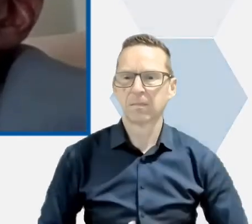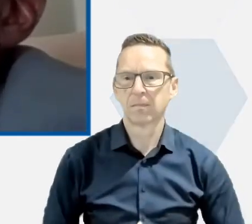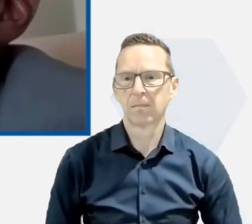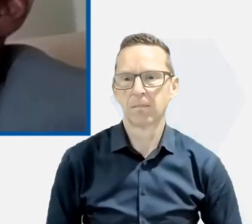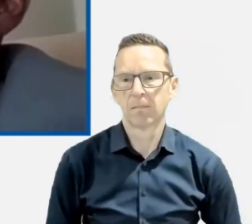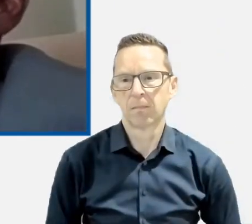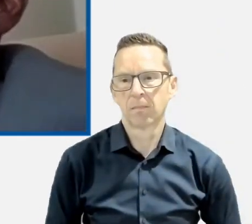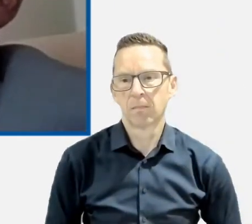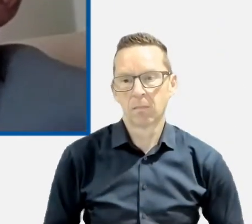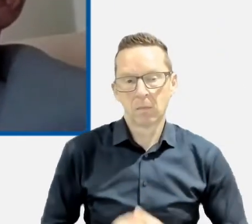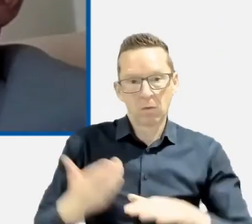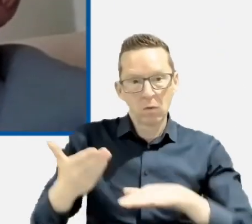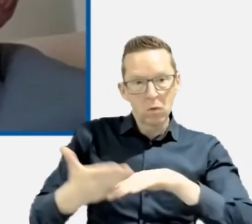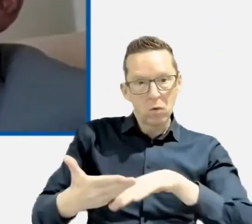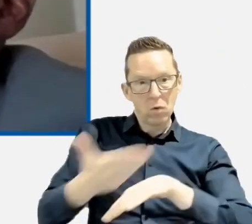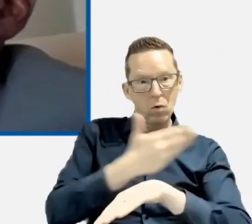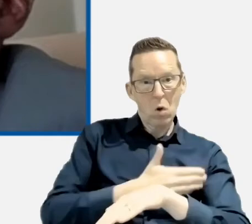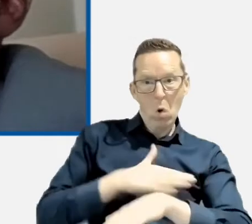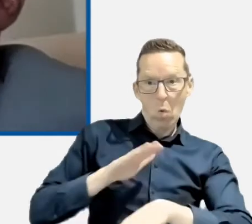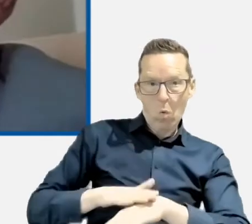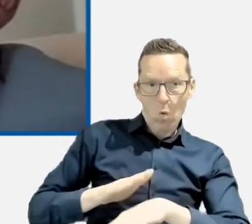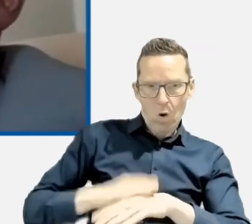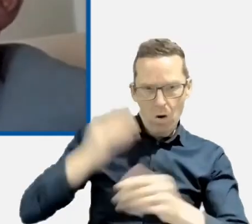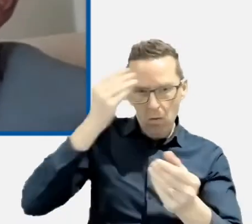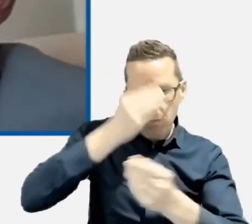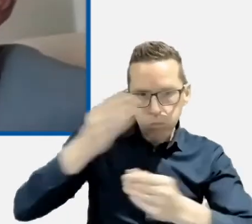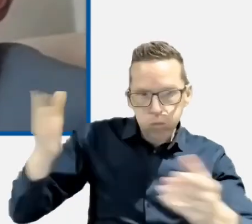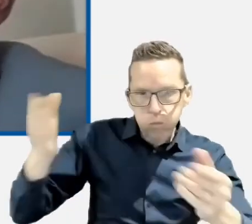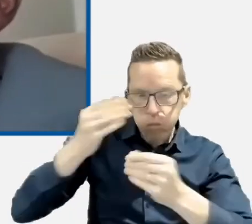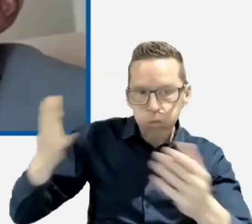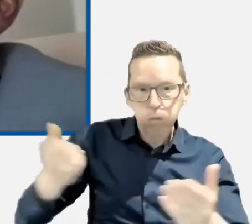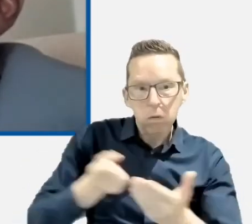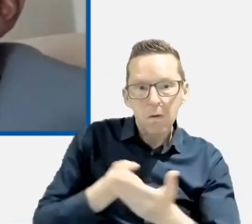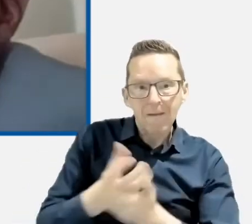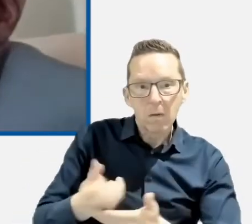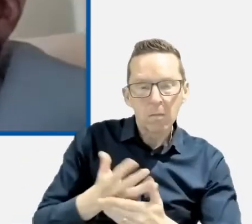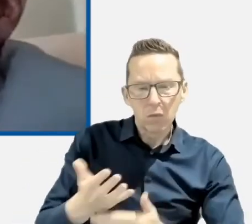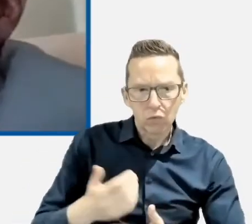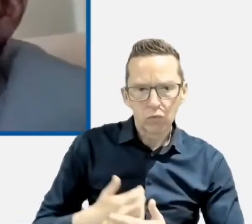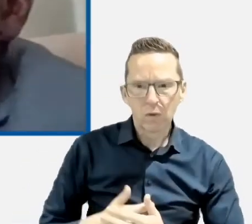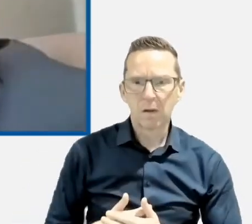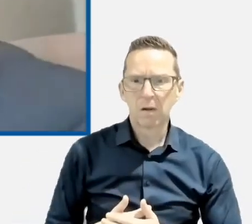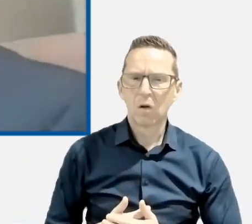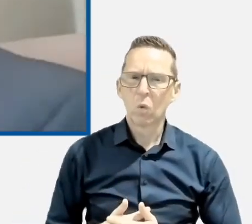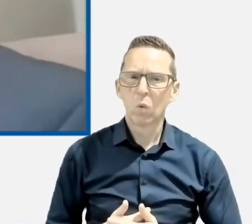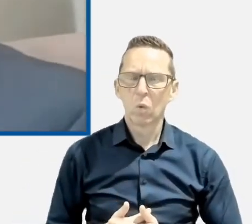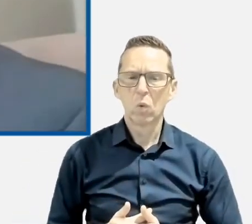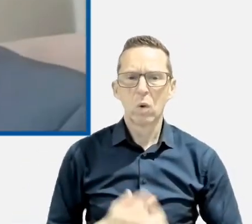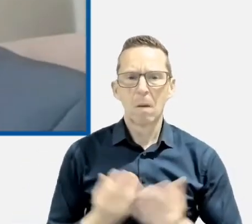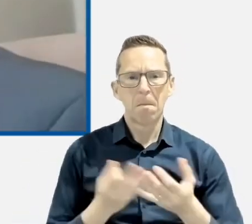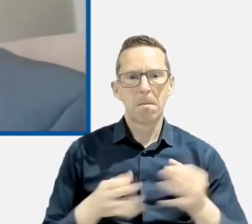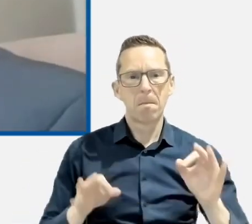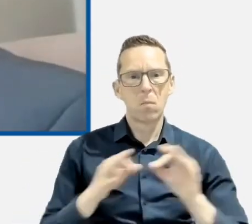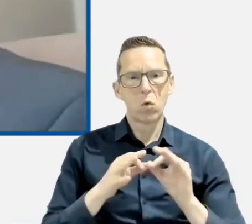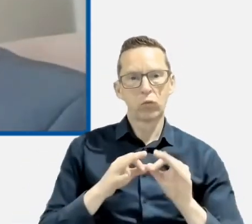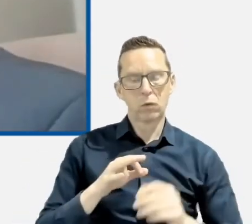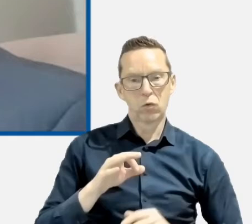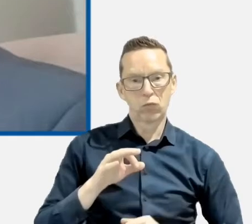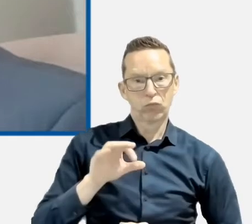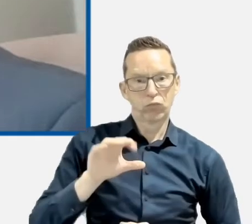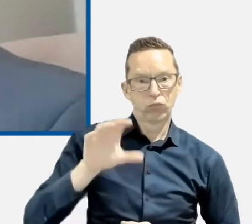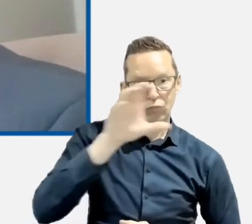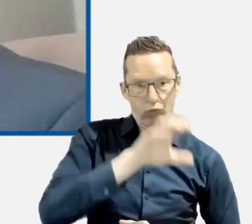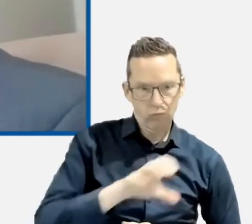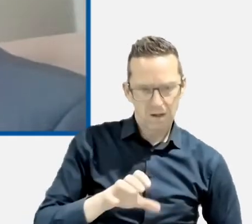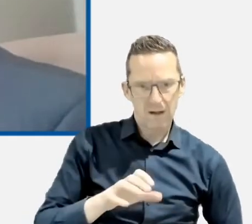SADC, or even UNDRR, have a regional early warning unit, so that you can work together, particularly in the area of